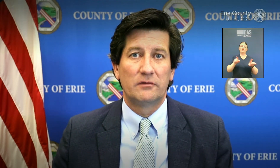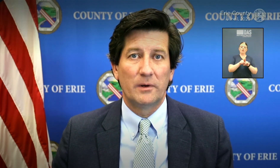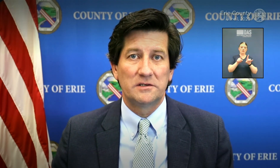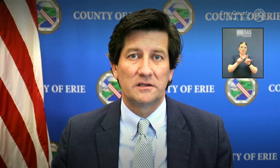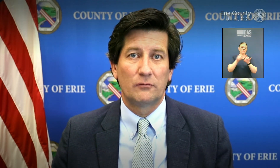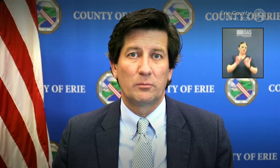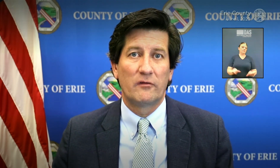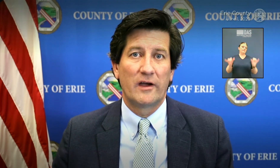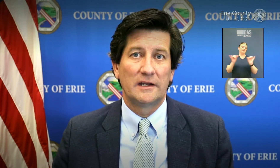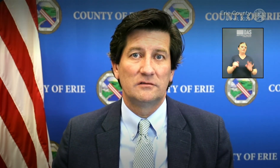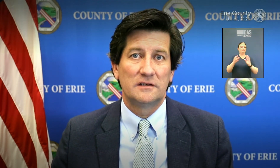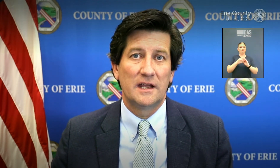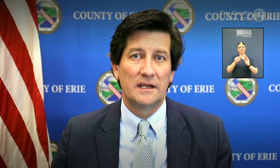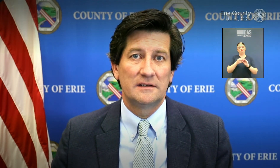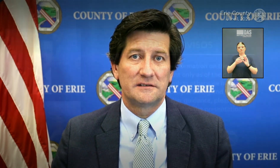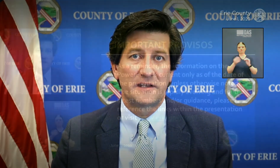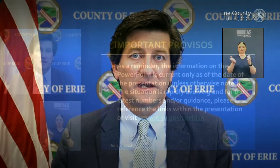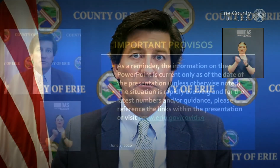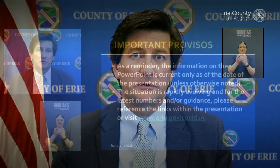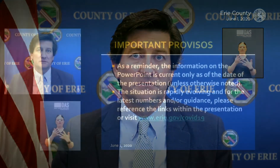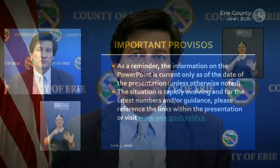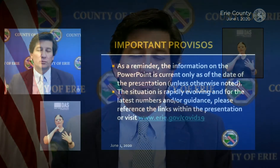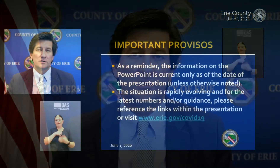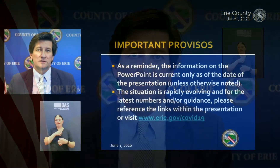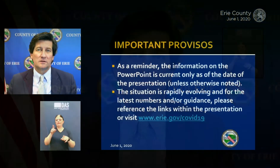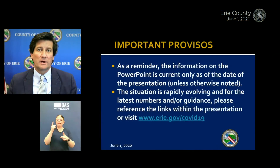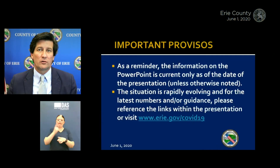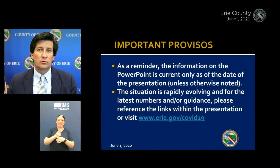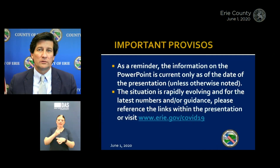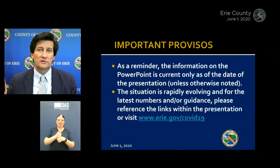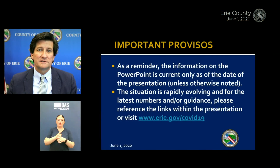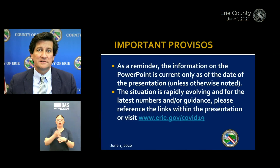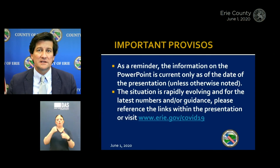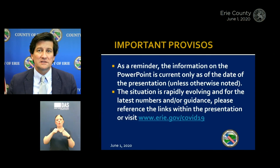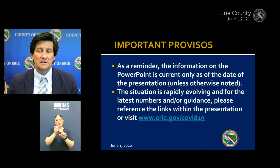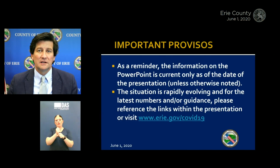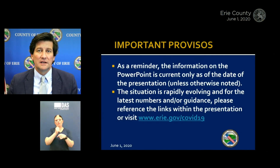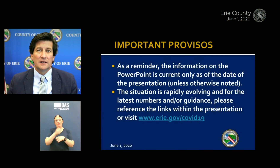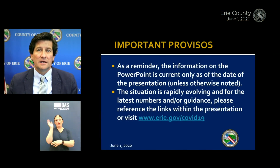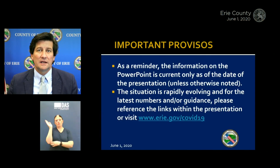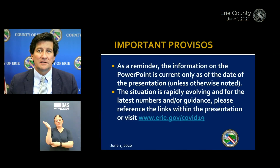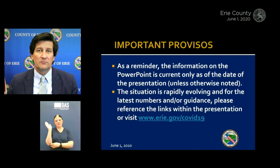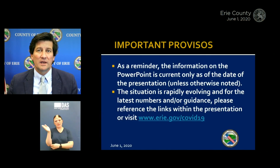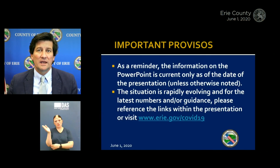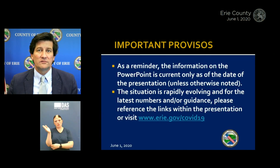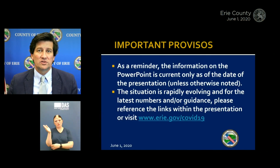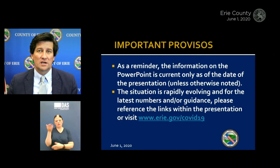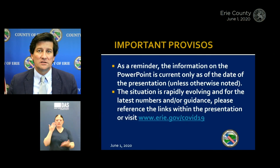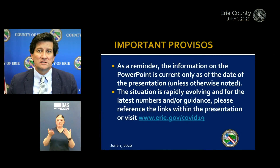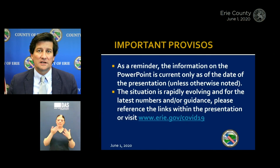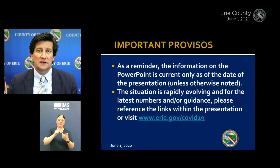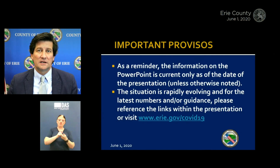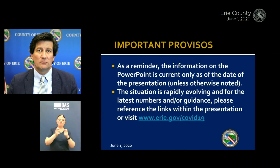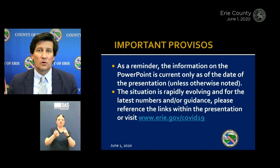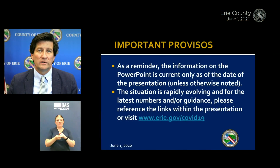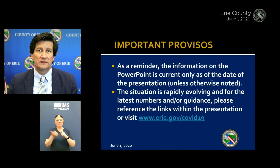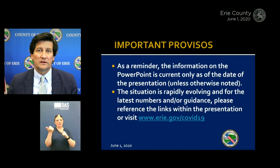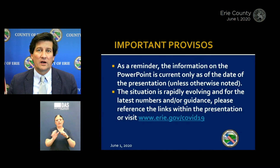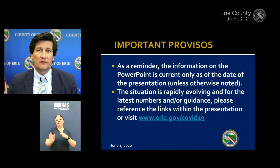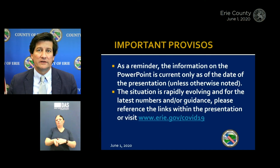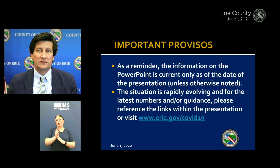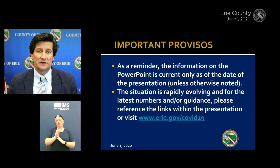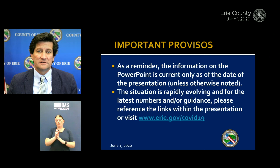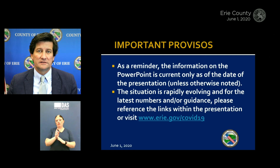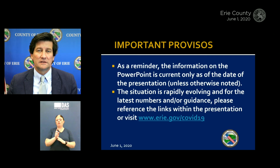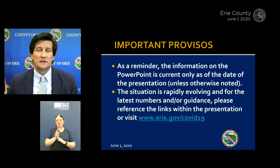that the information that we're providing you today is as accurate as was put into the PowerPoint presentation, and it may have changed at any moment